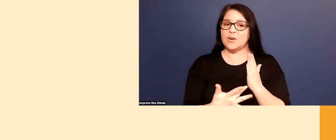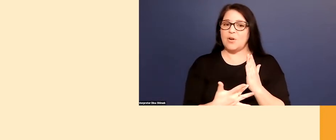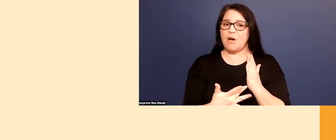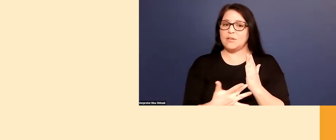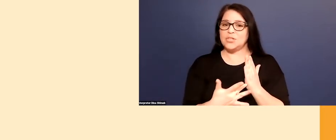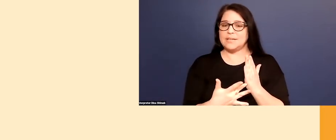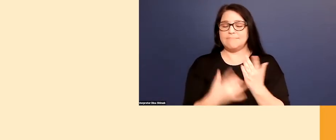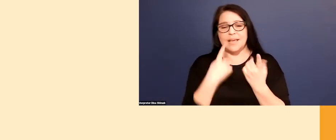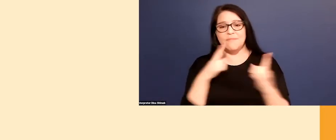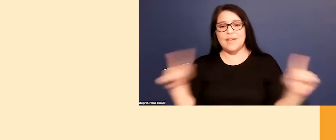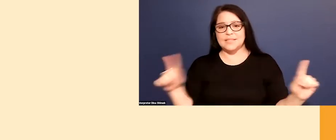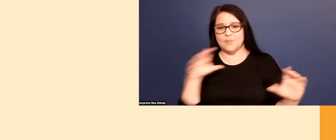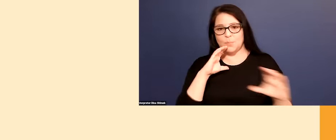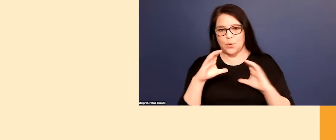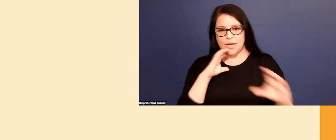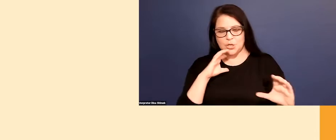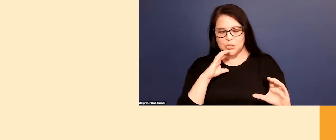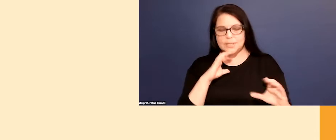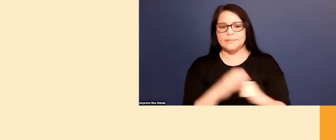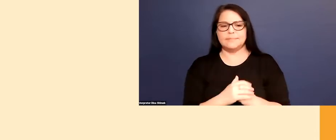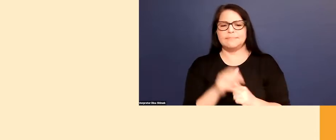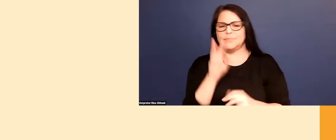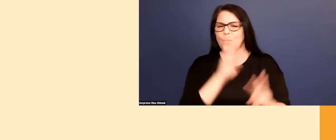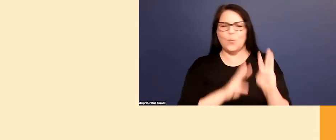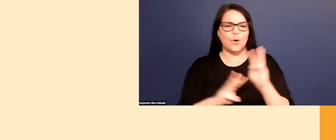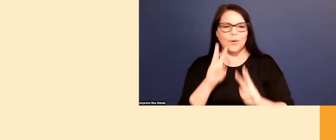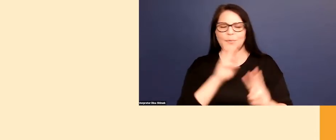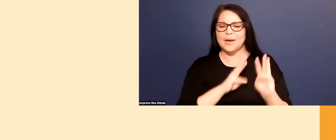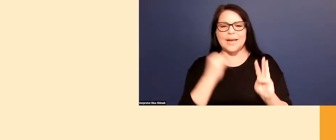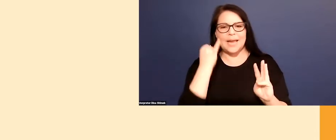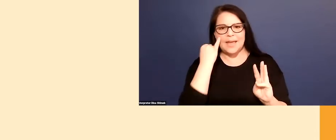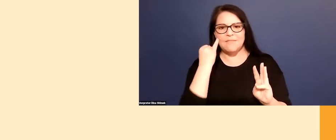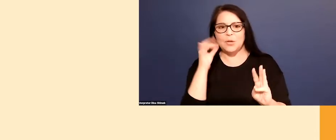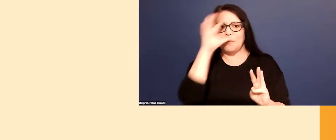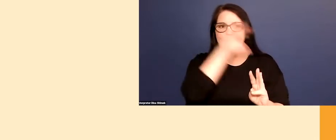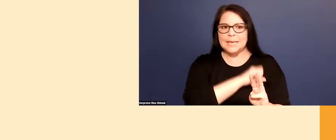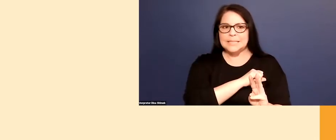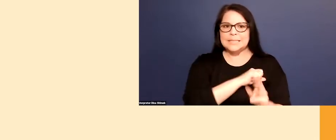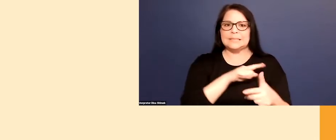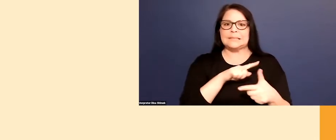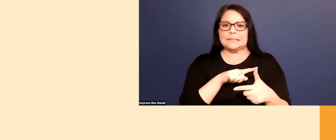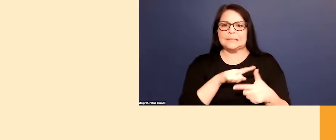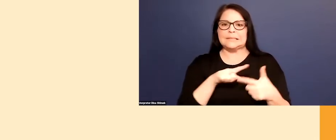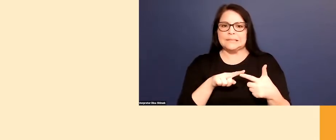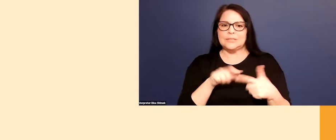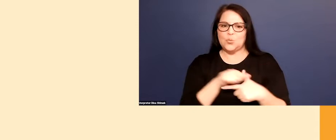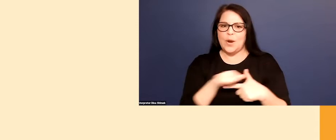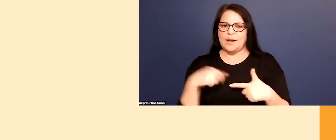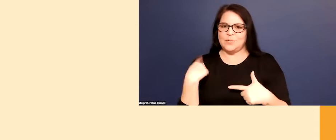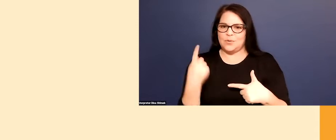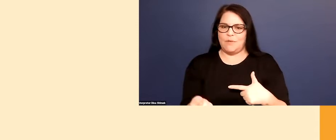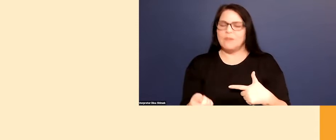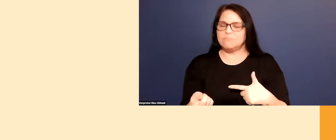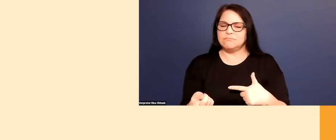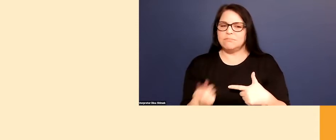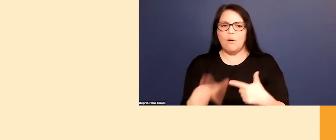effective communication. Don't worry if you have missed some of the trainings. All